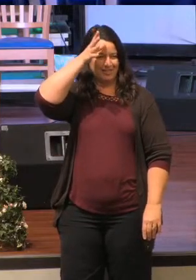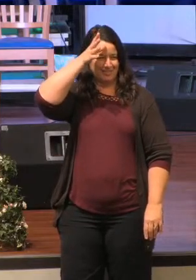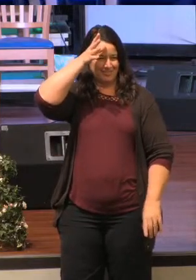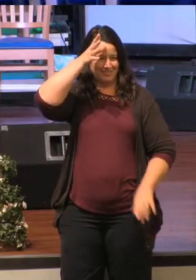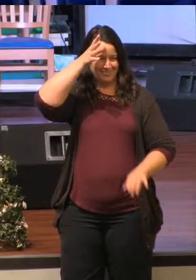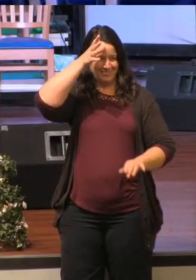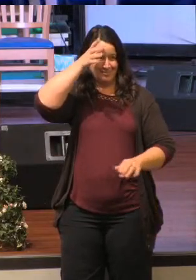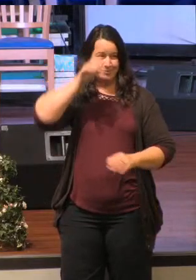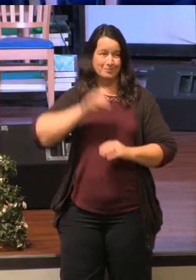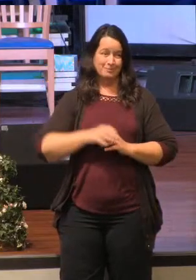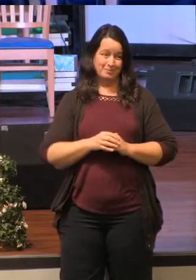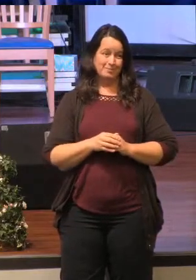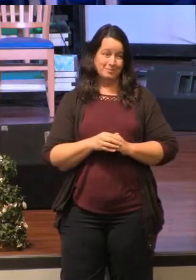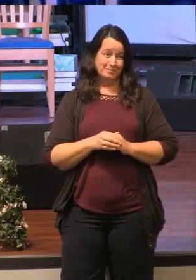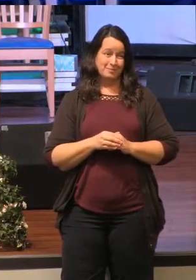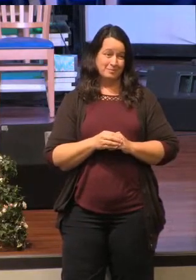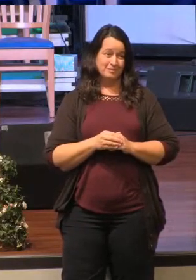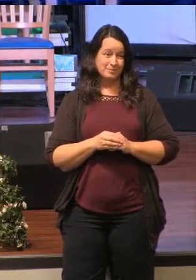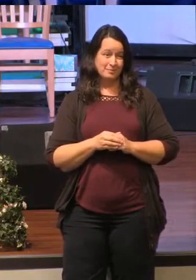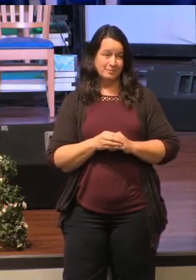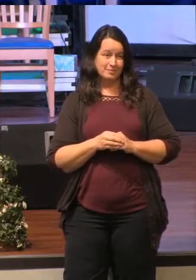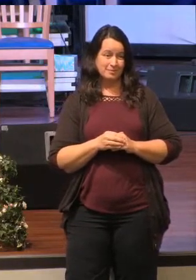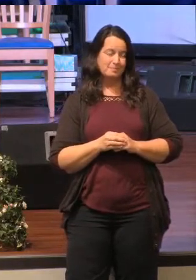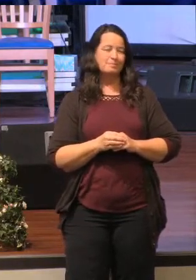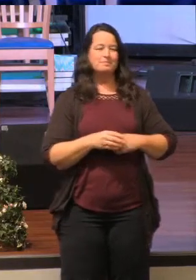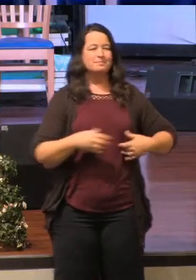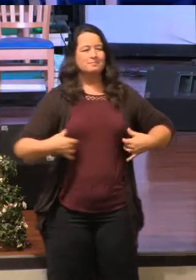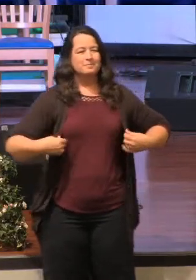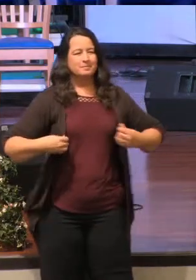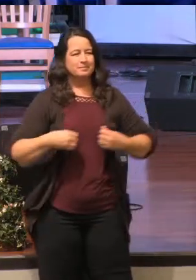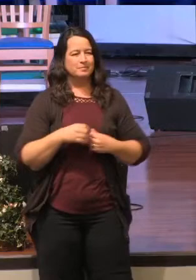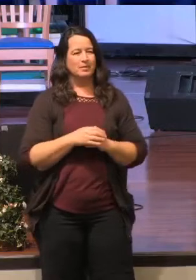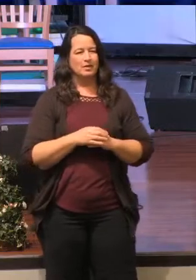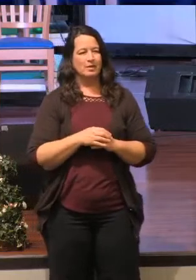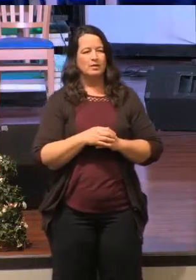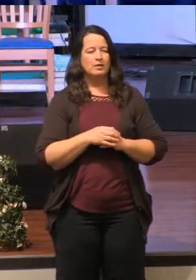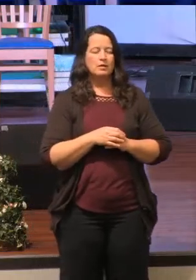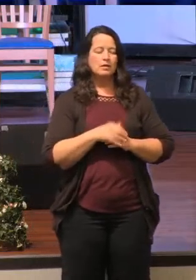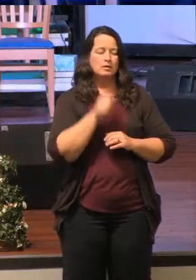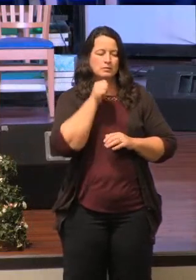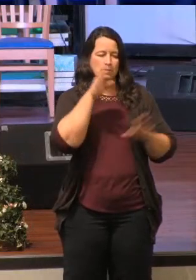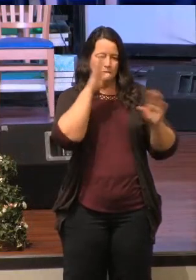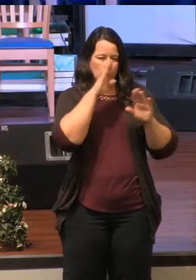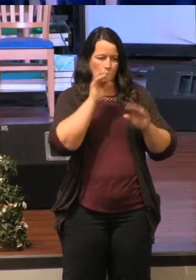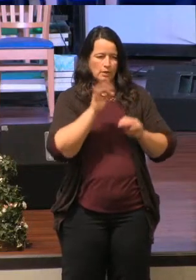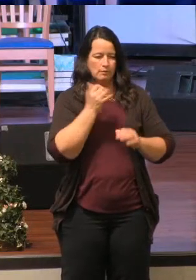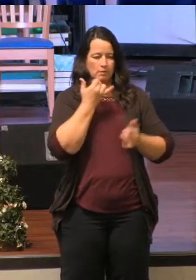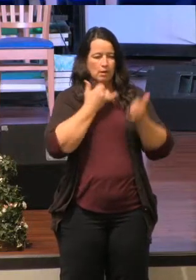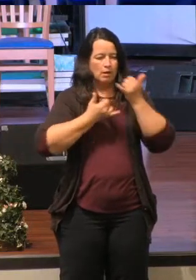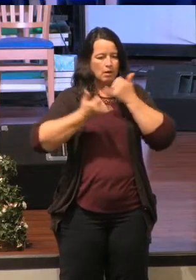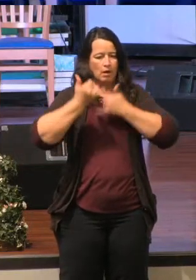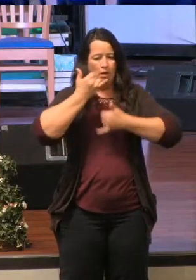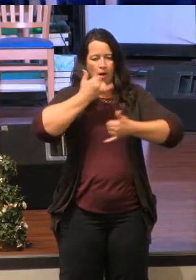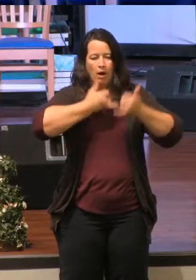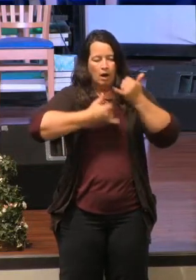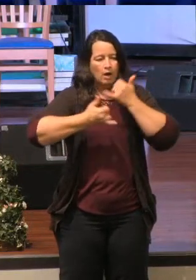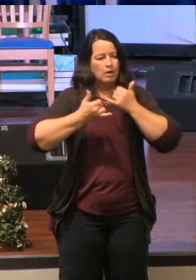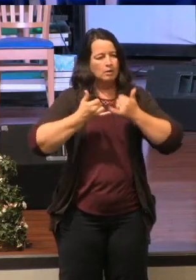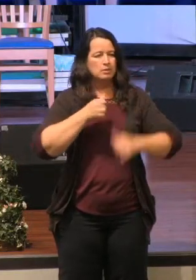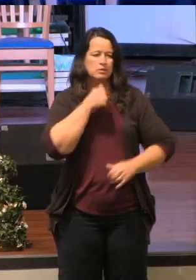missteps. No one has ever told you, just accept Jesus and you're going to be perfect henceforth. That is a